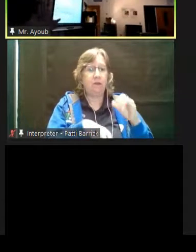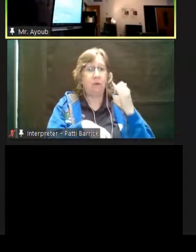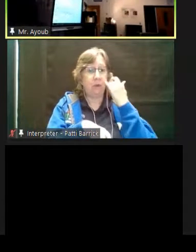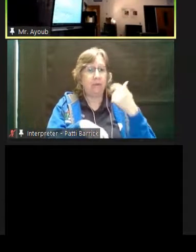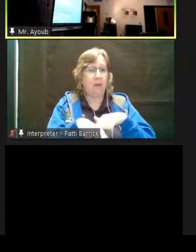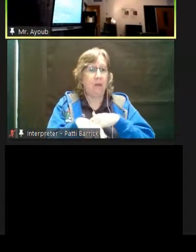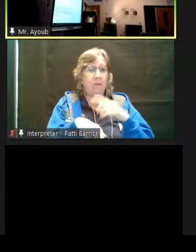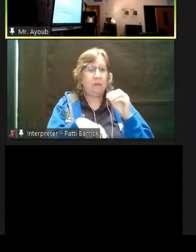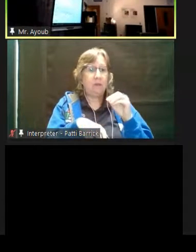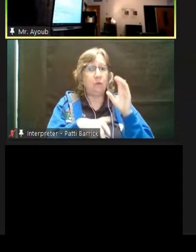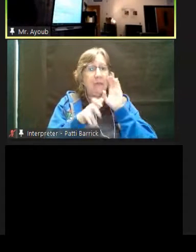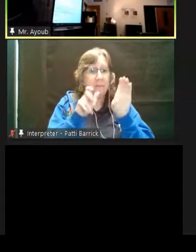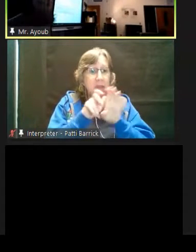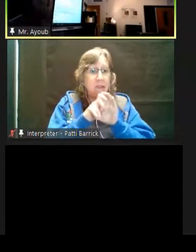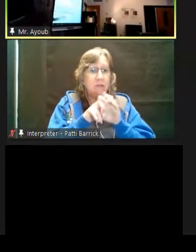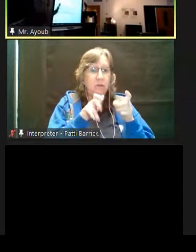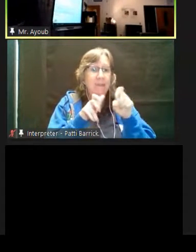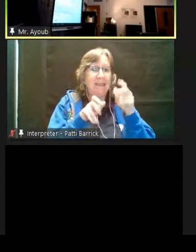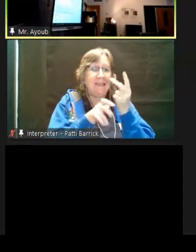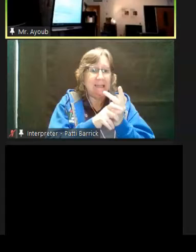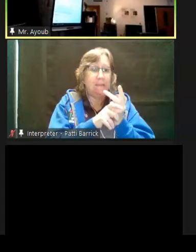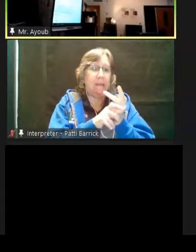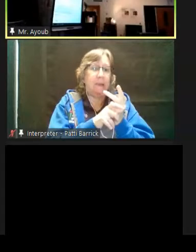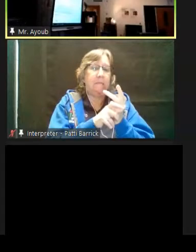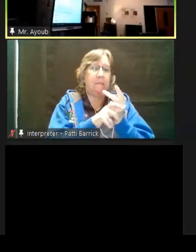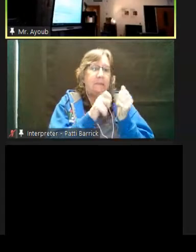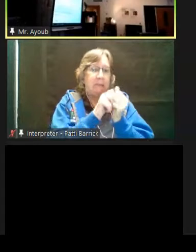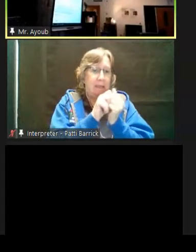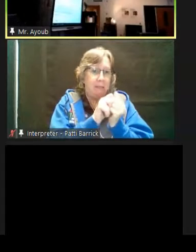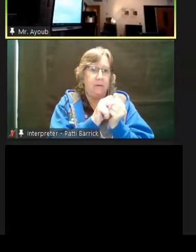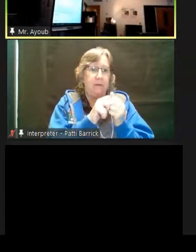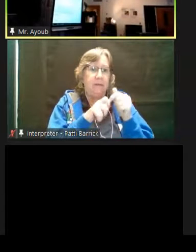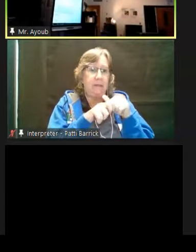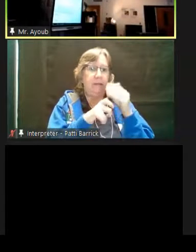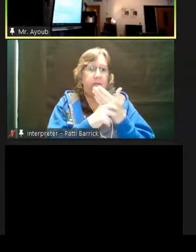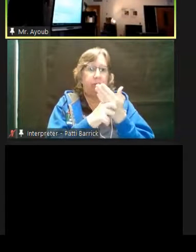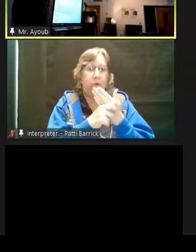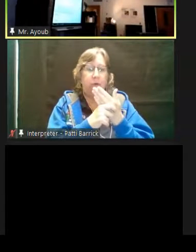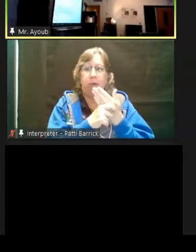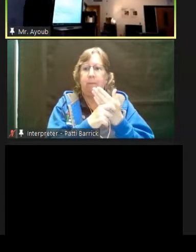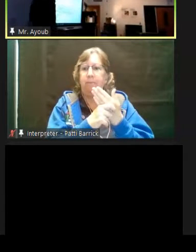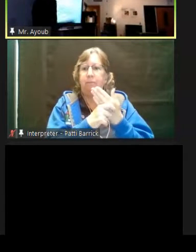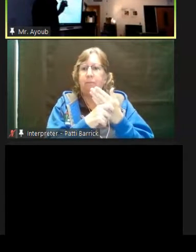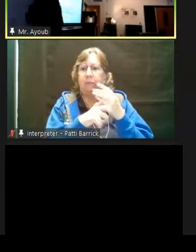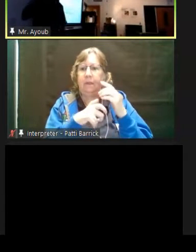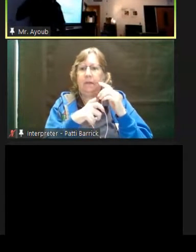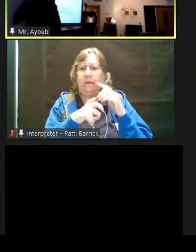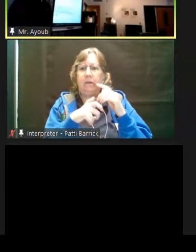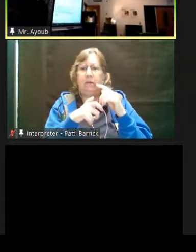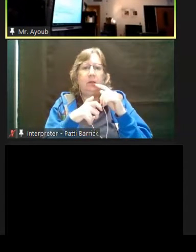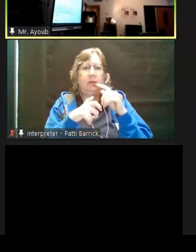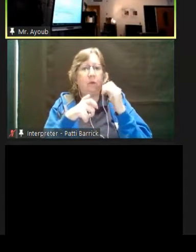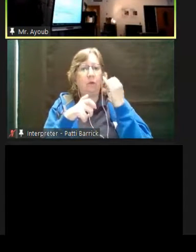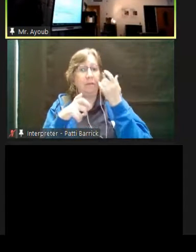together. So we will make a subfolder for images, for example. And then once you have this, hit save. Again, if you're a